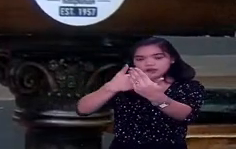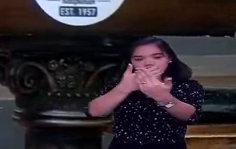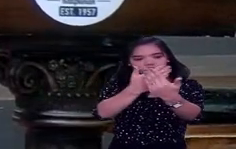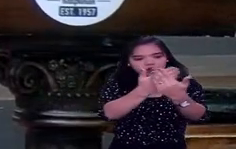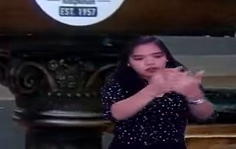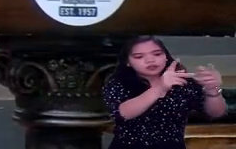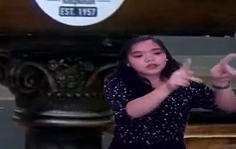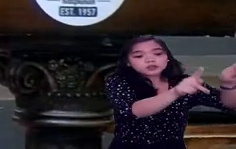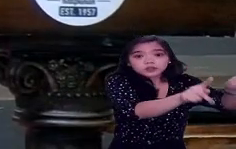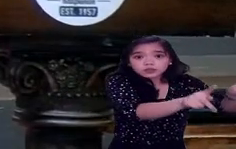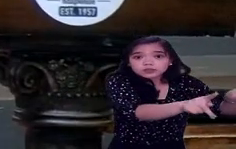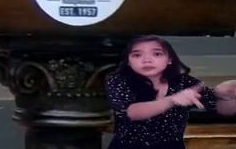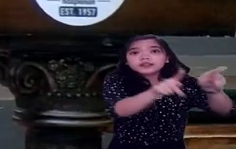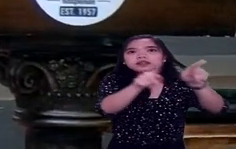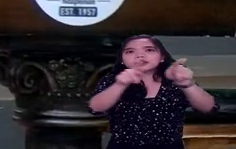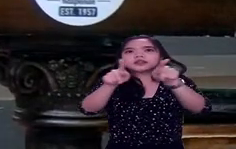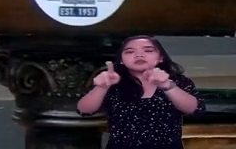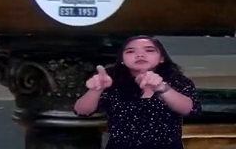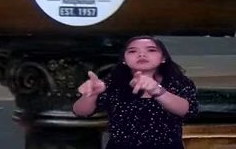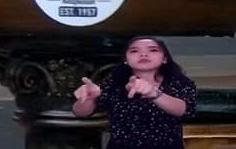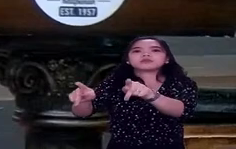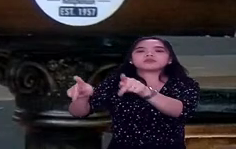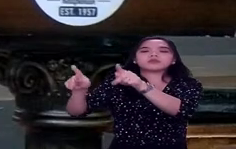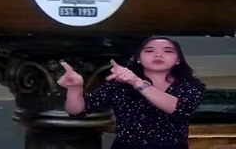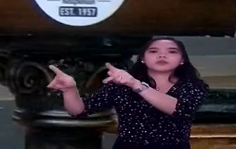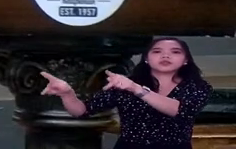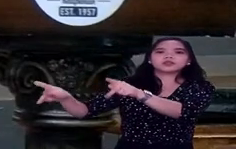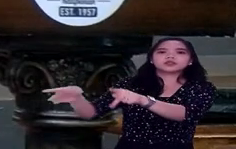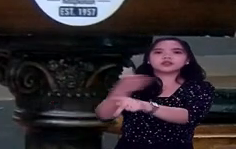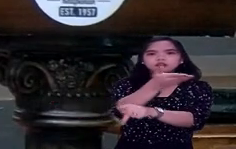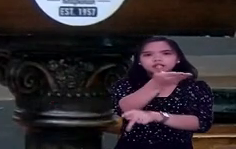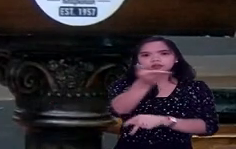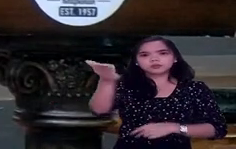you had it all together,